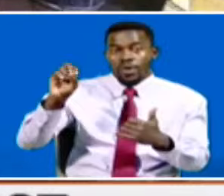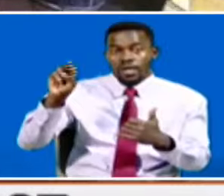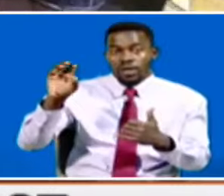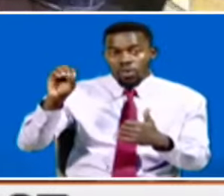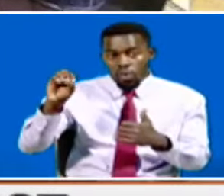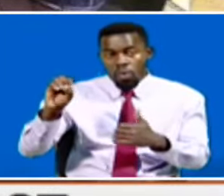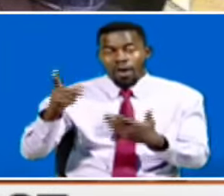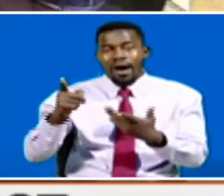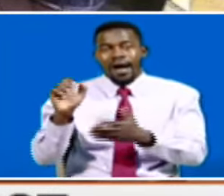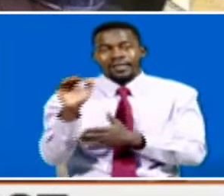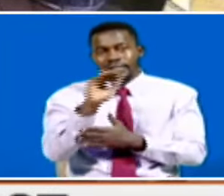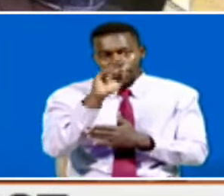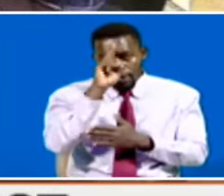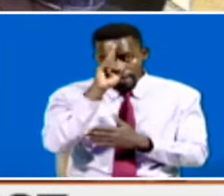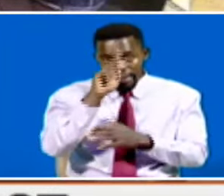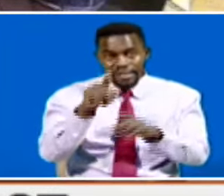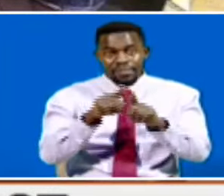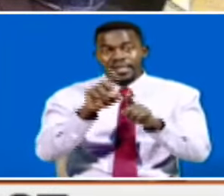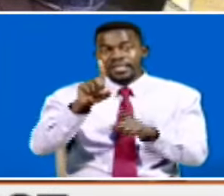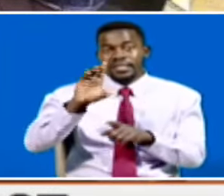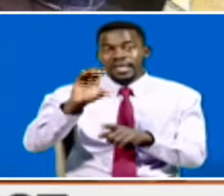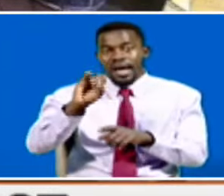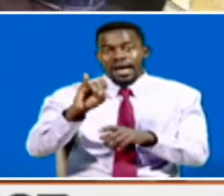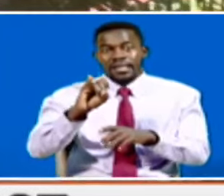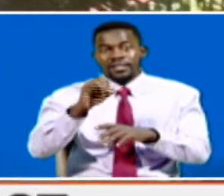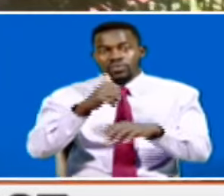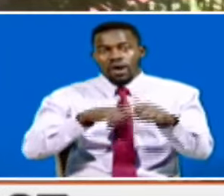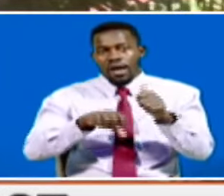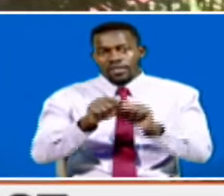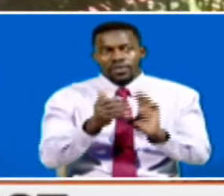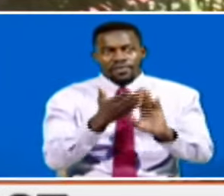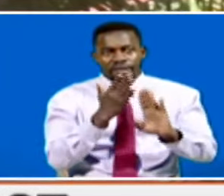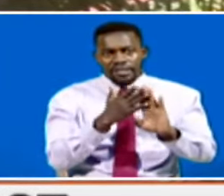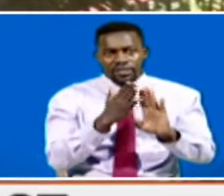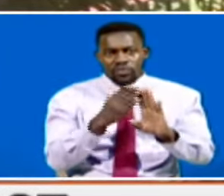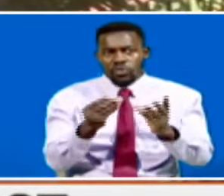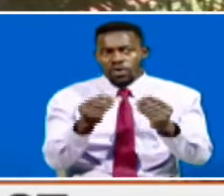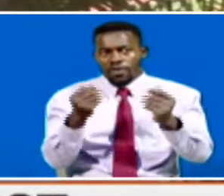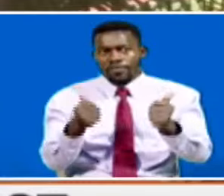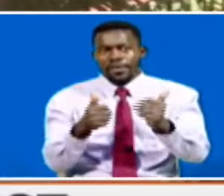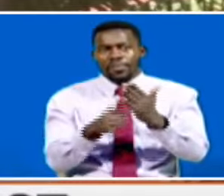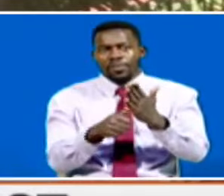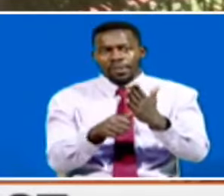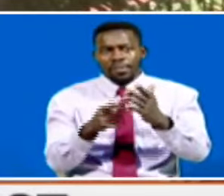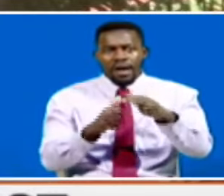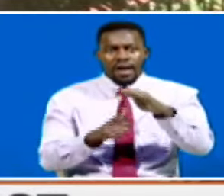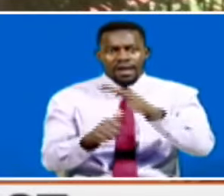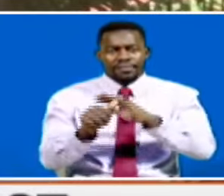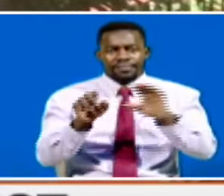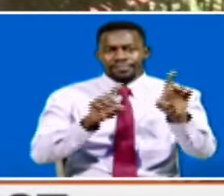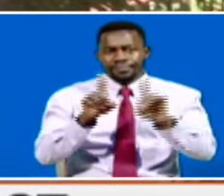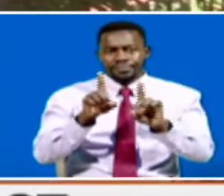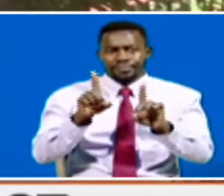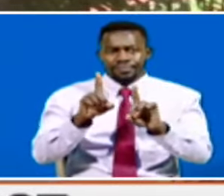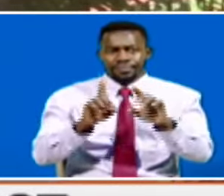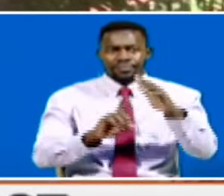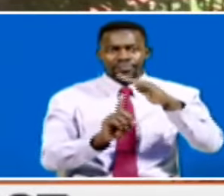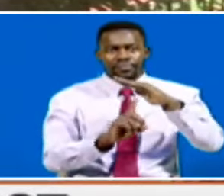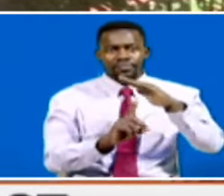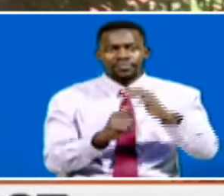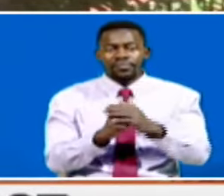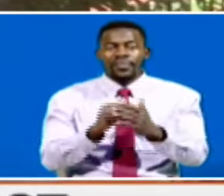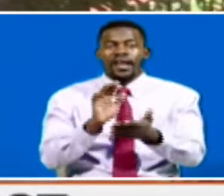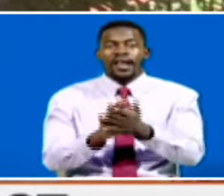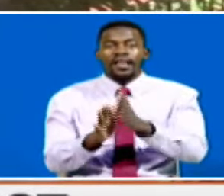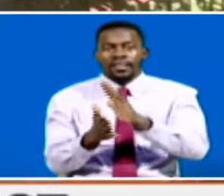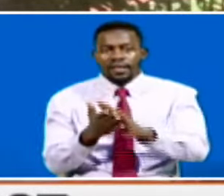Public Prosecutions to move fast and act to restore confidence in the tourism sector. Nothing that has been done.